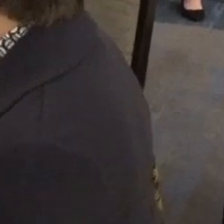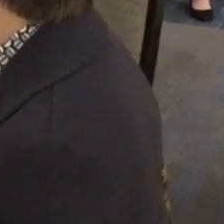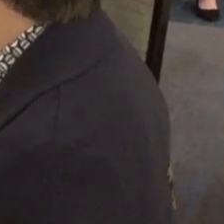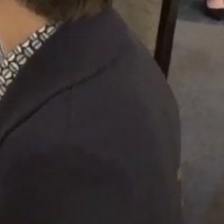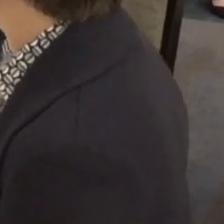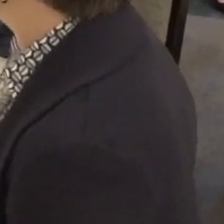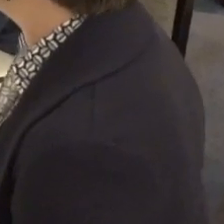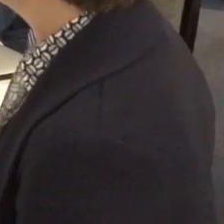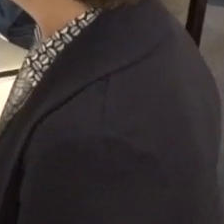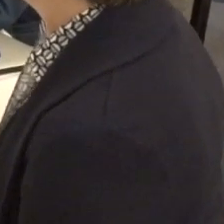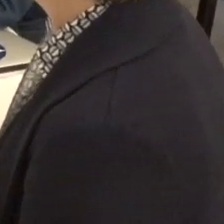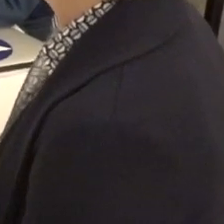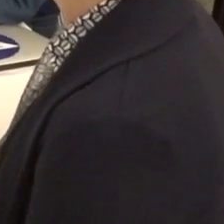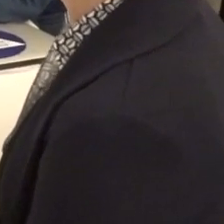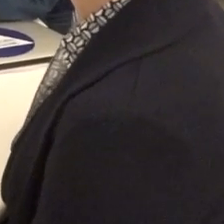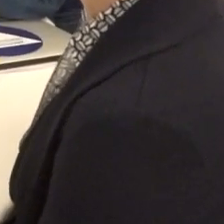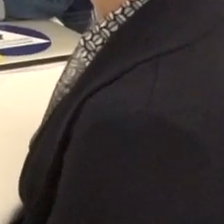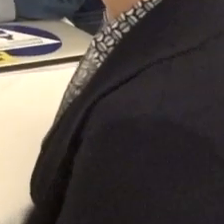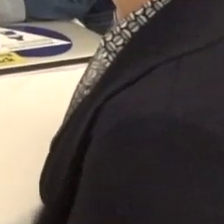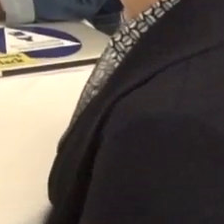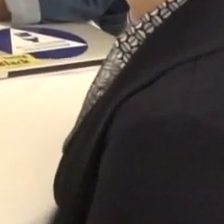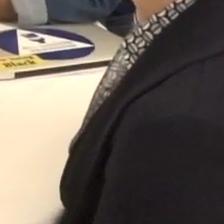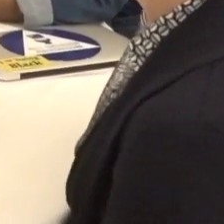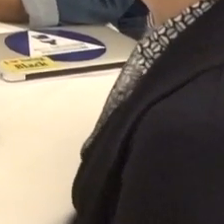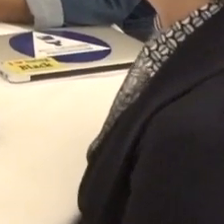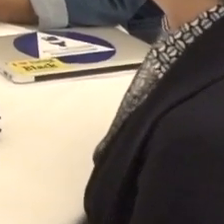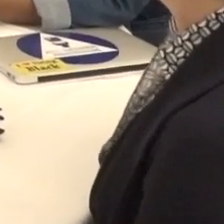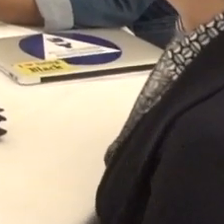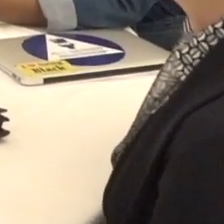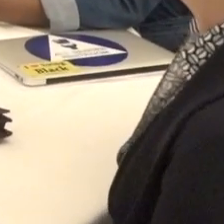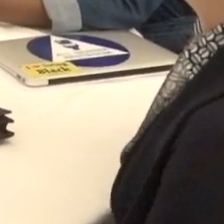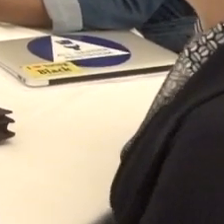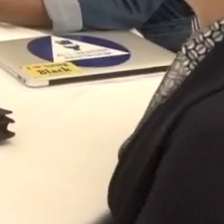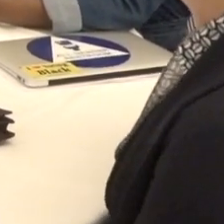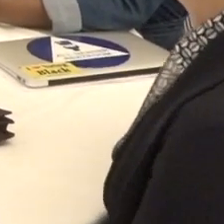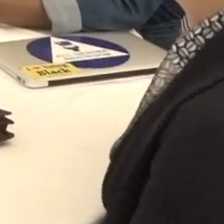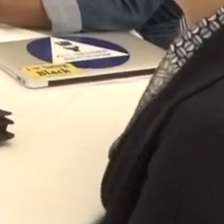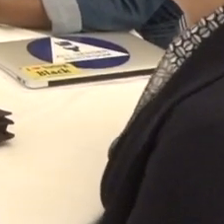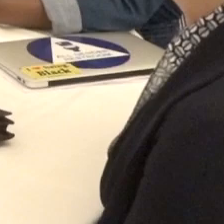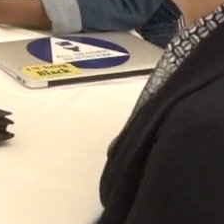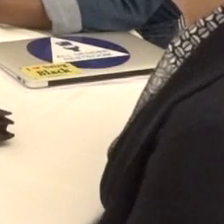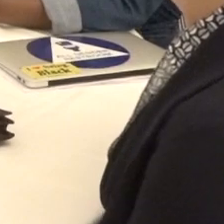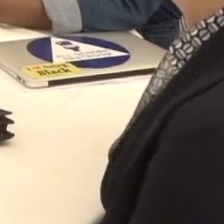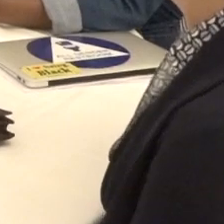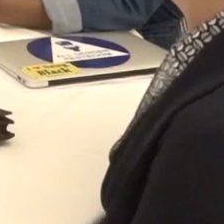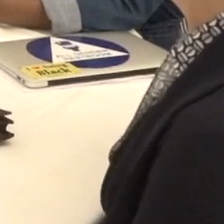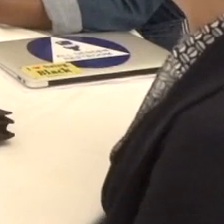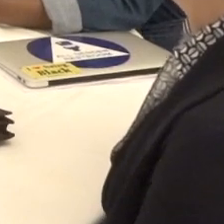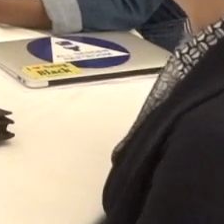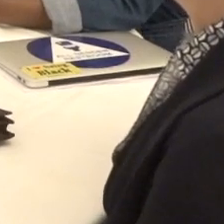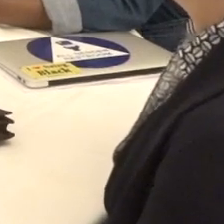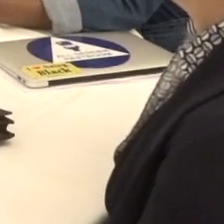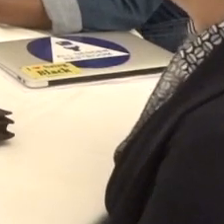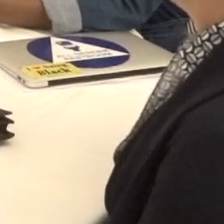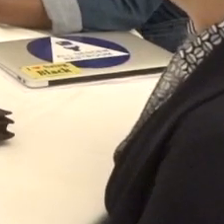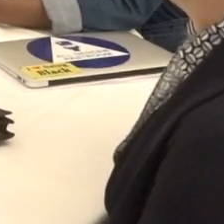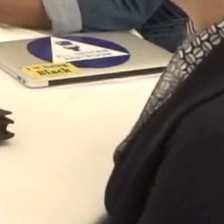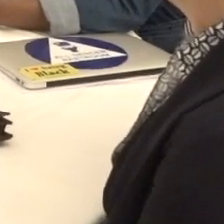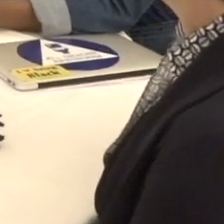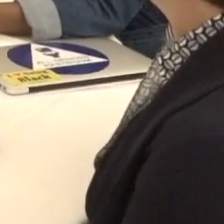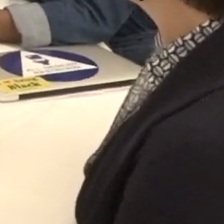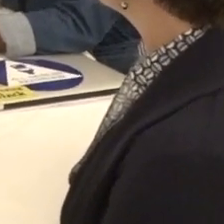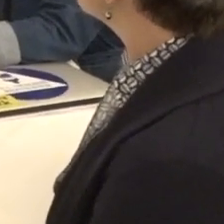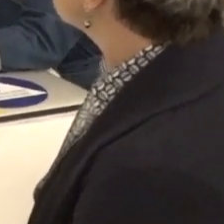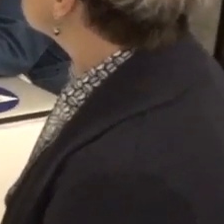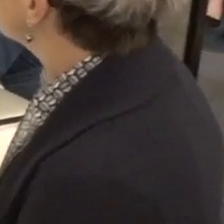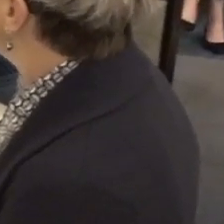a slight change in plans. Whether that person is like, for a variety of reasons, all of the microphones and stuff need to go away now. Oh,